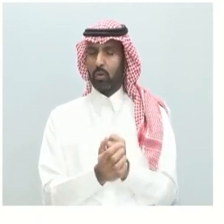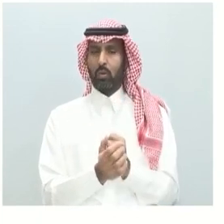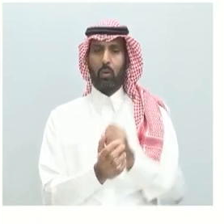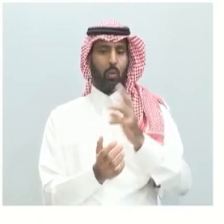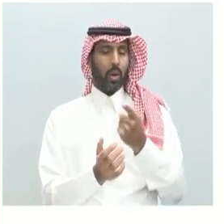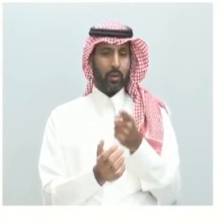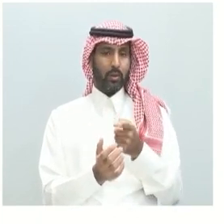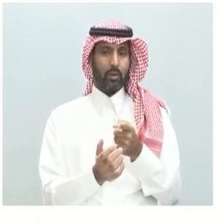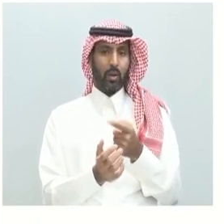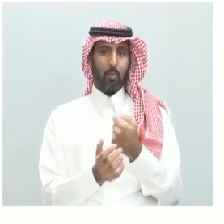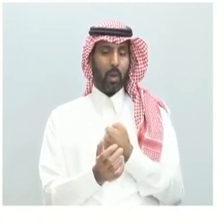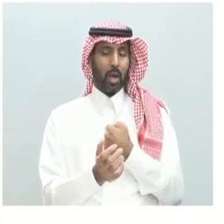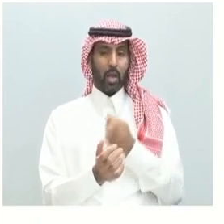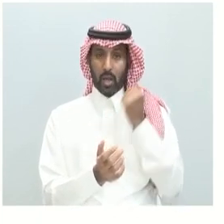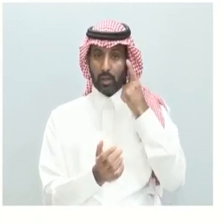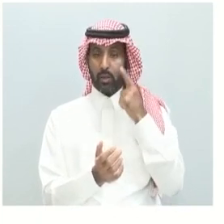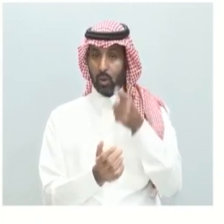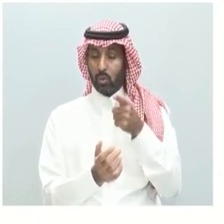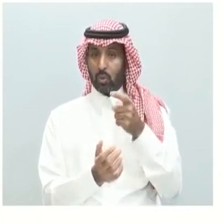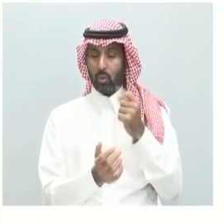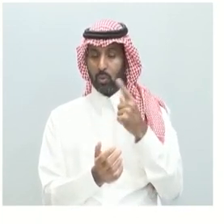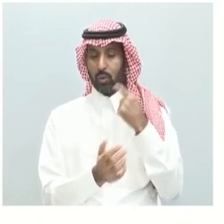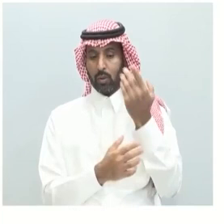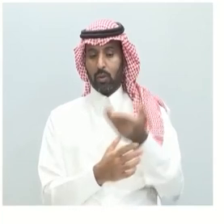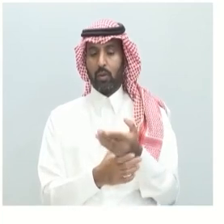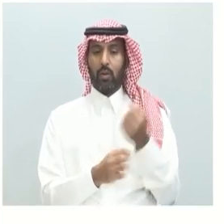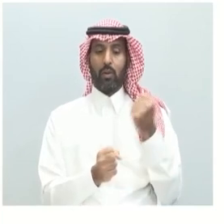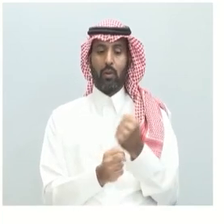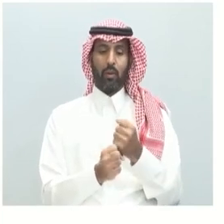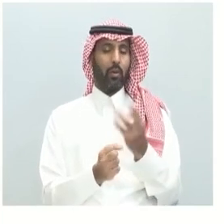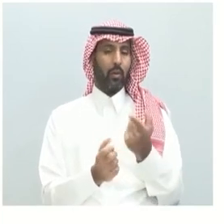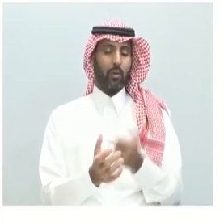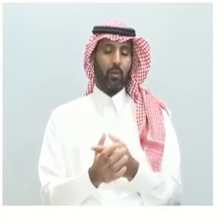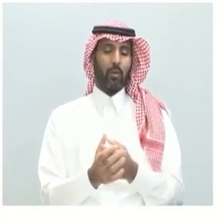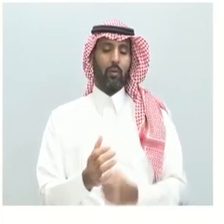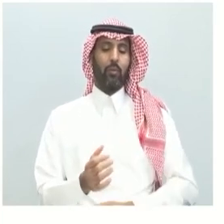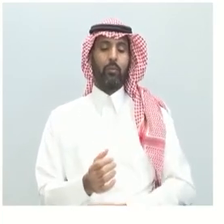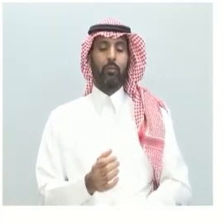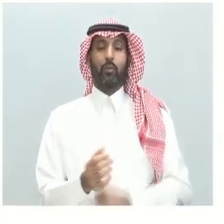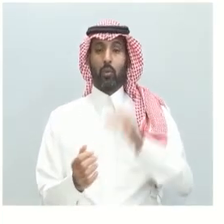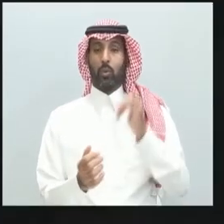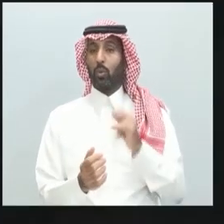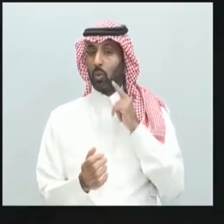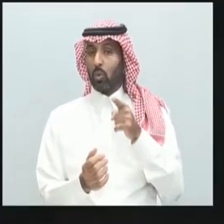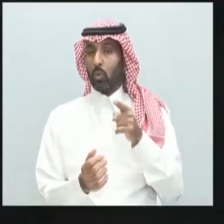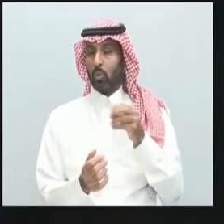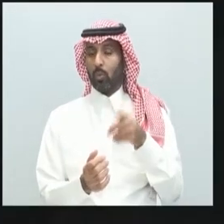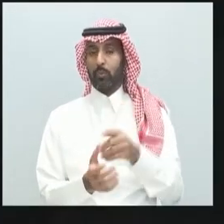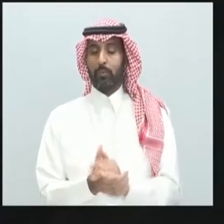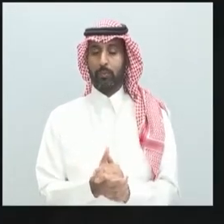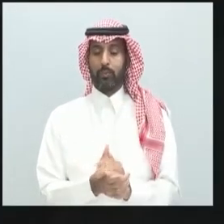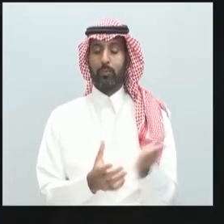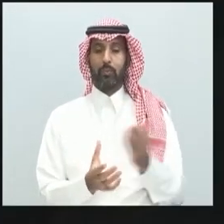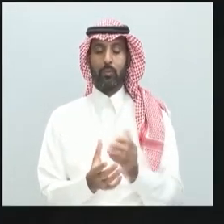What of my idea? And here we have the verb think and the word you. So the answer